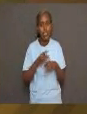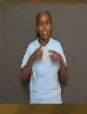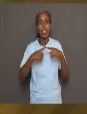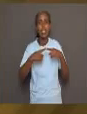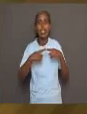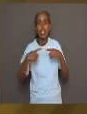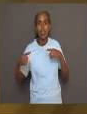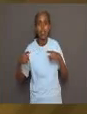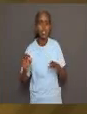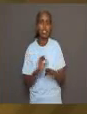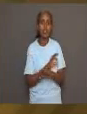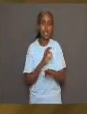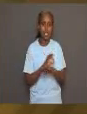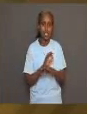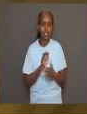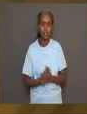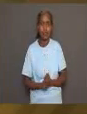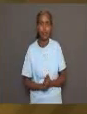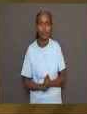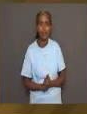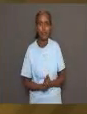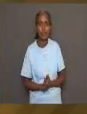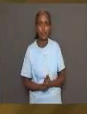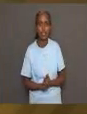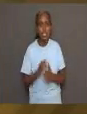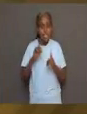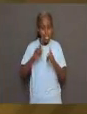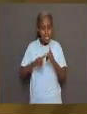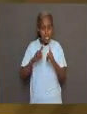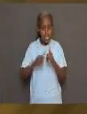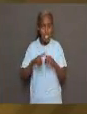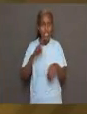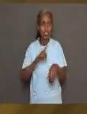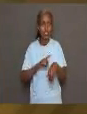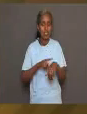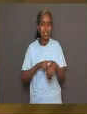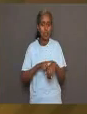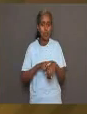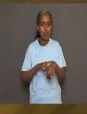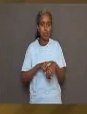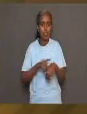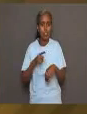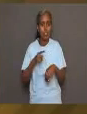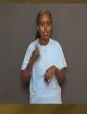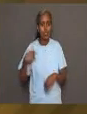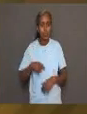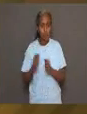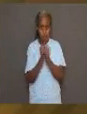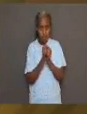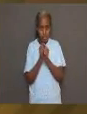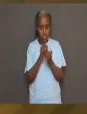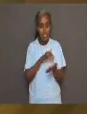inverse functions. The last time we were together, we studied